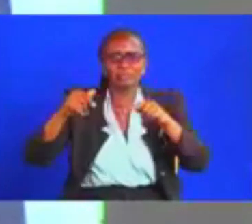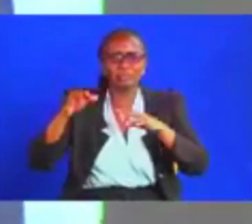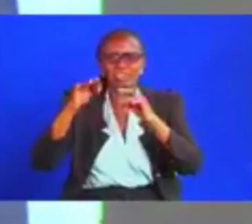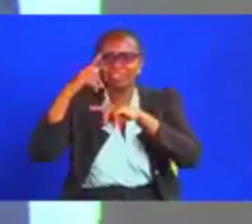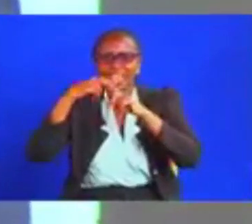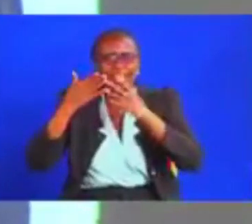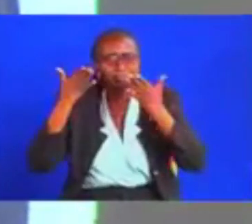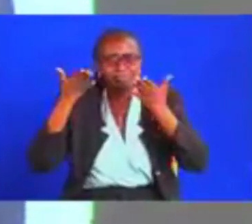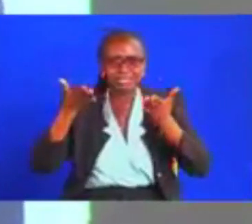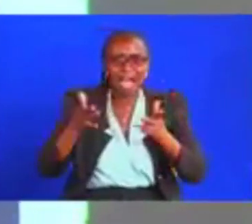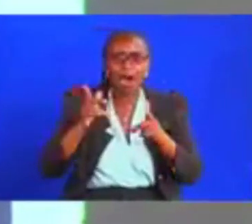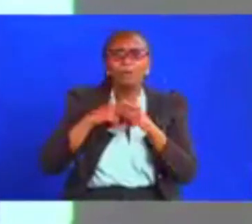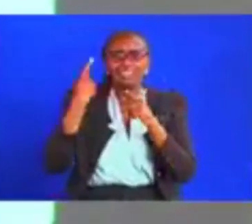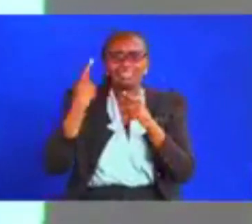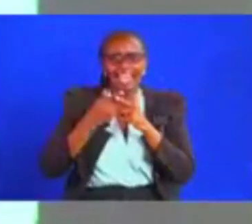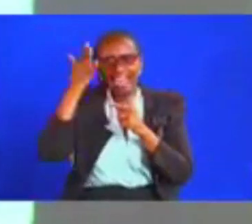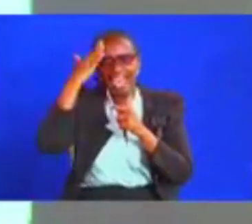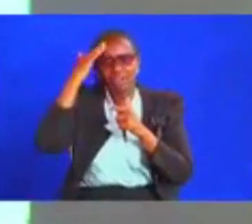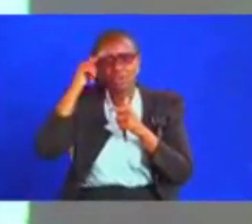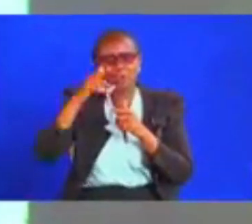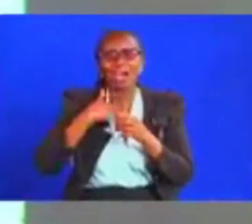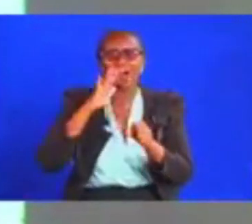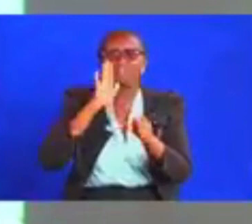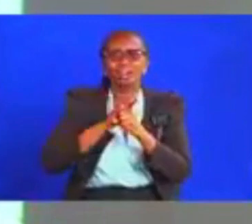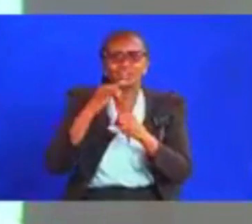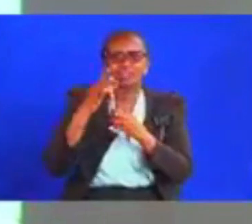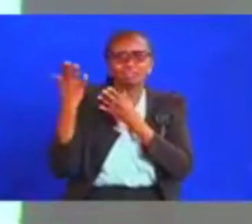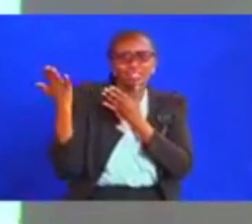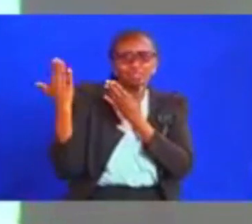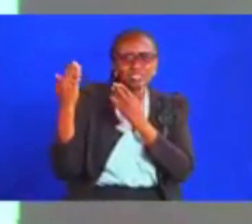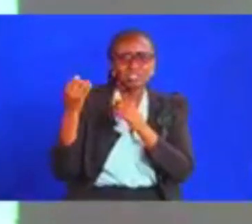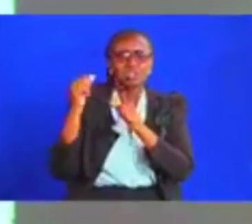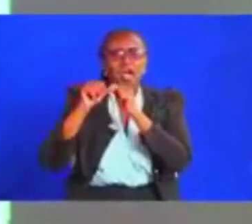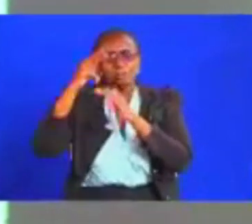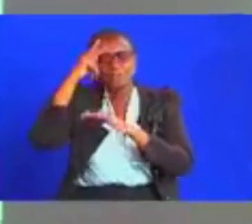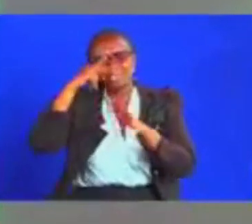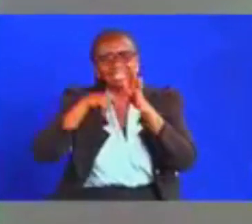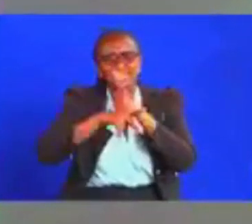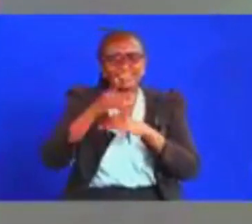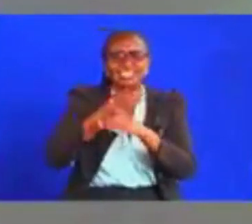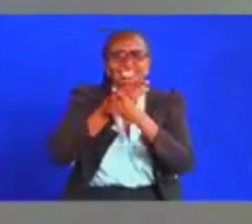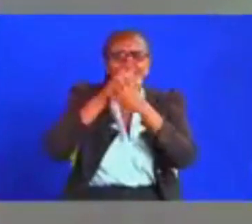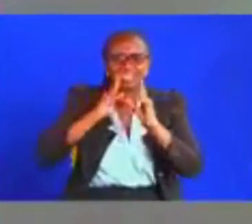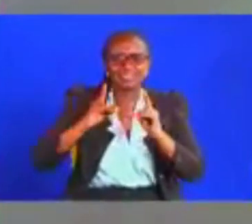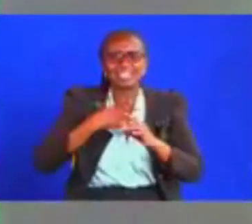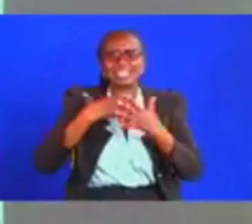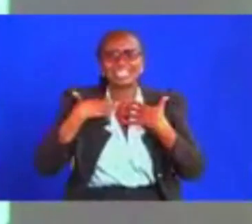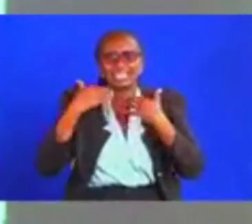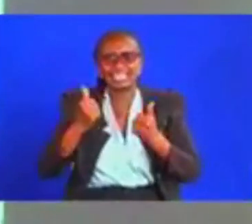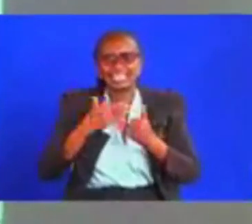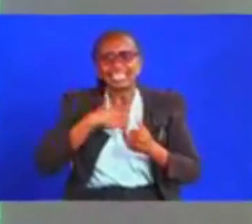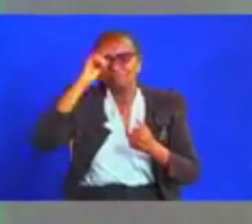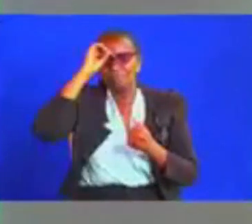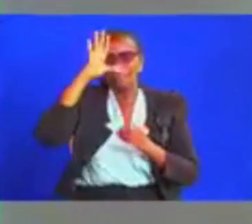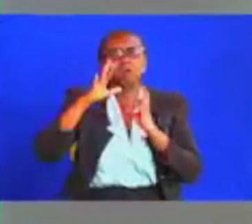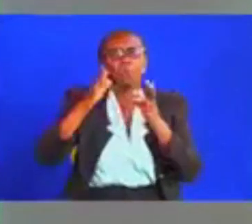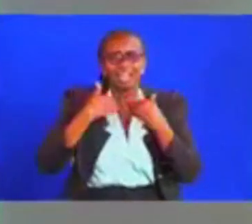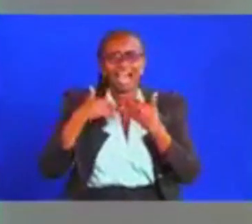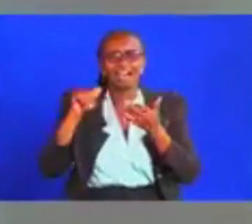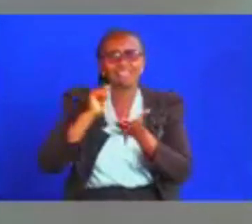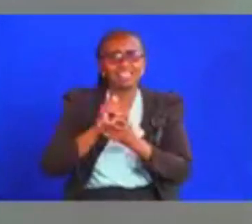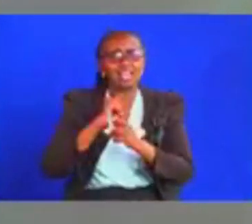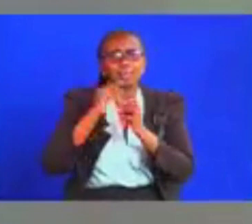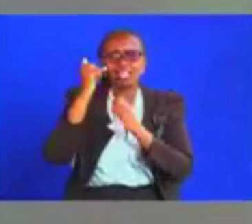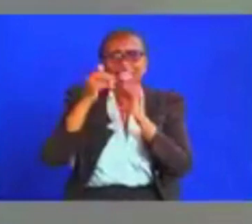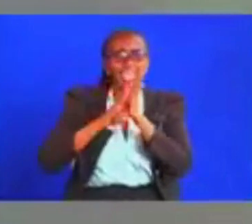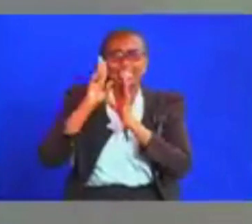right now, and I know you have a lot of expectations for prophecy, deliverance, healing and miracles, and you will have that. But if I end up preaching